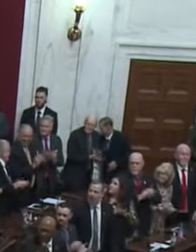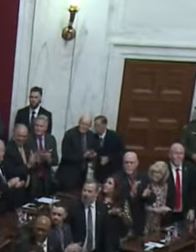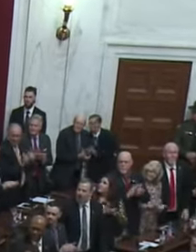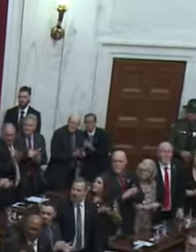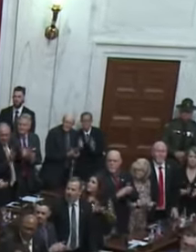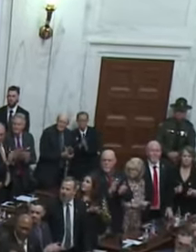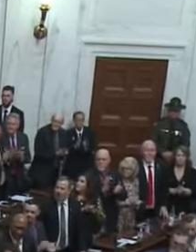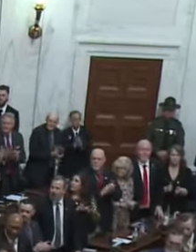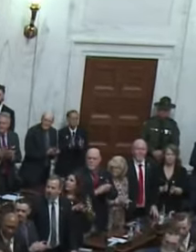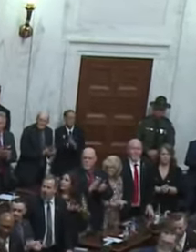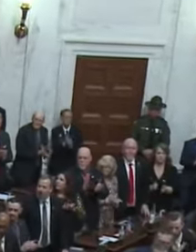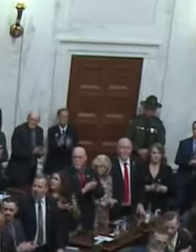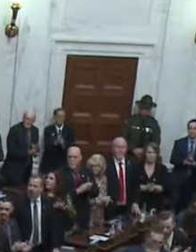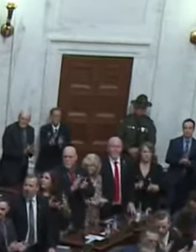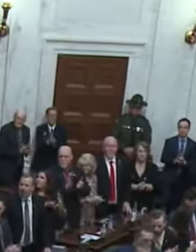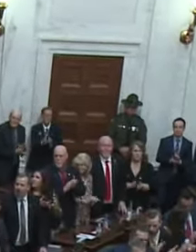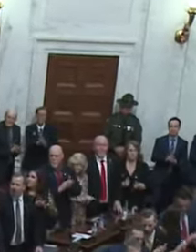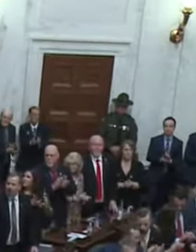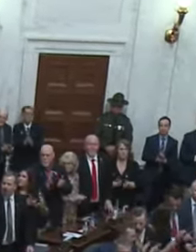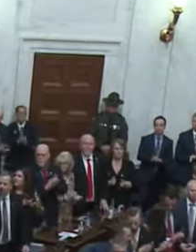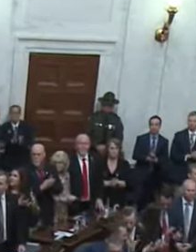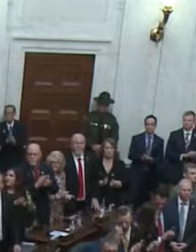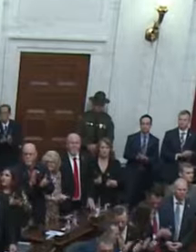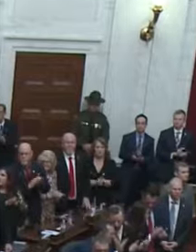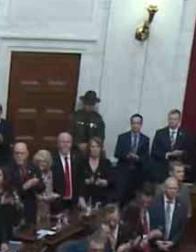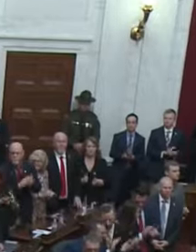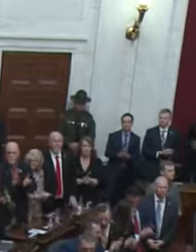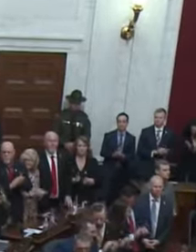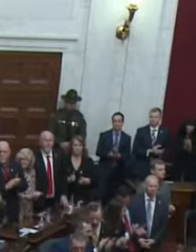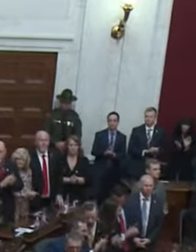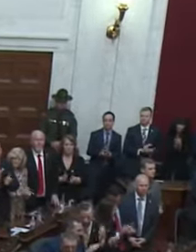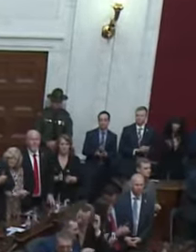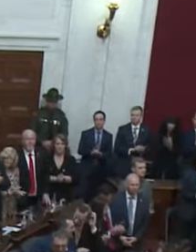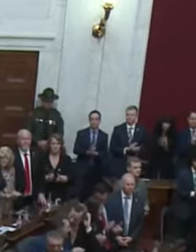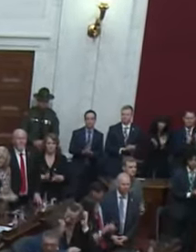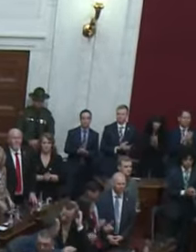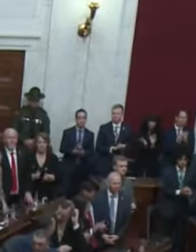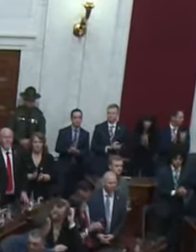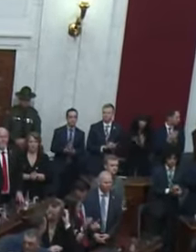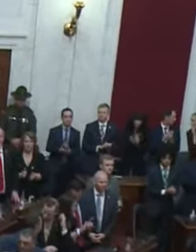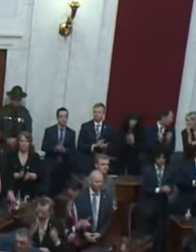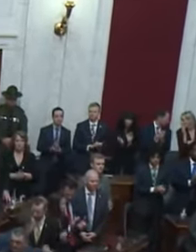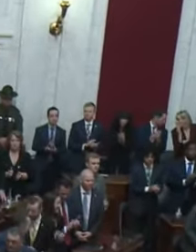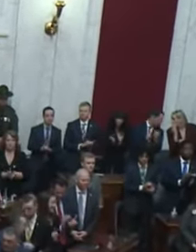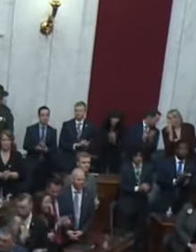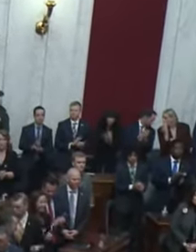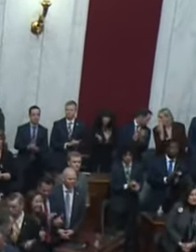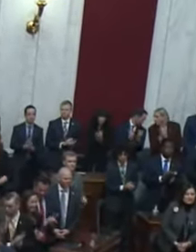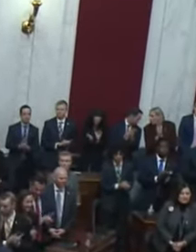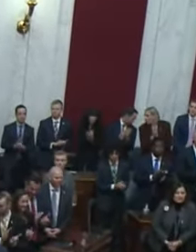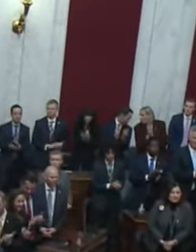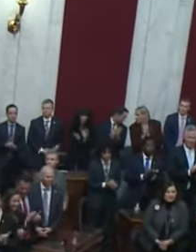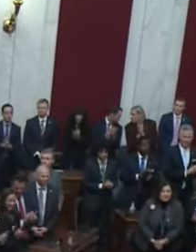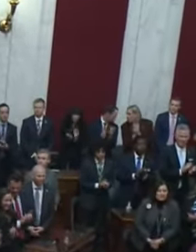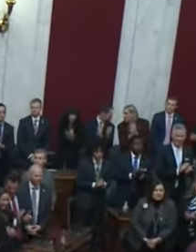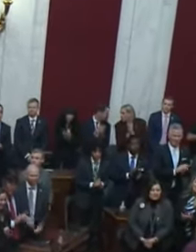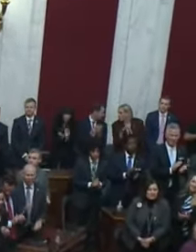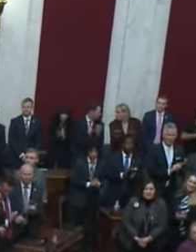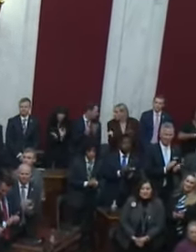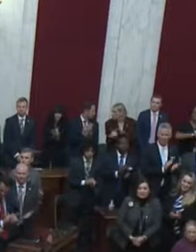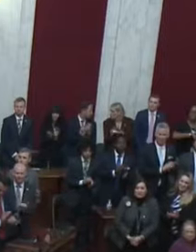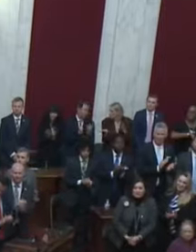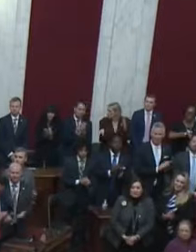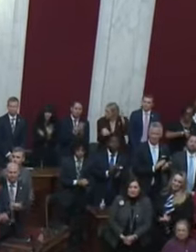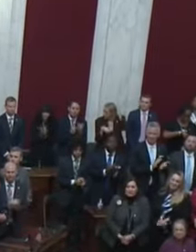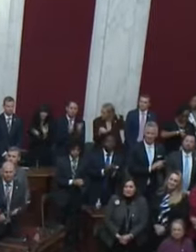He portrayed Frankenstein way back when in his very first State of the State to kind